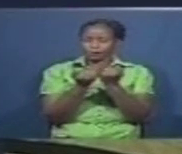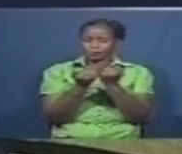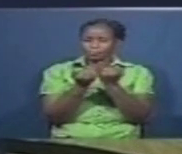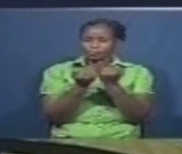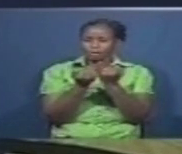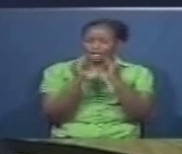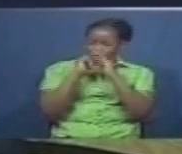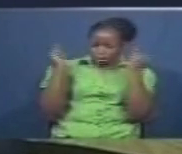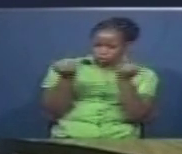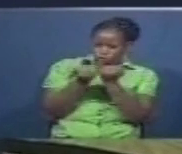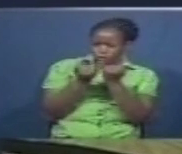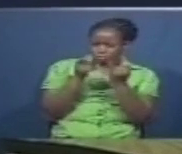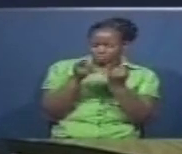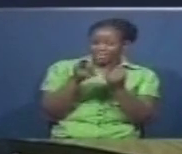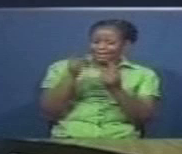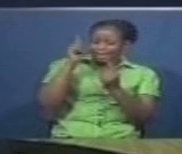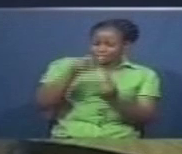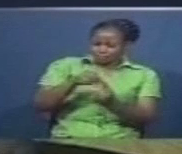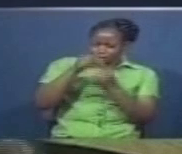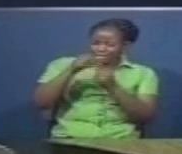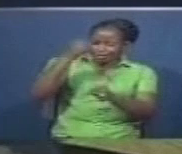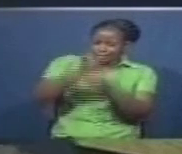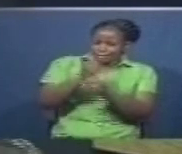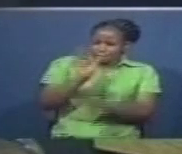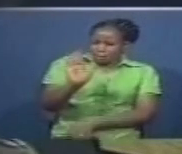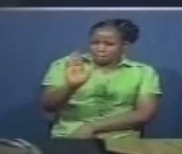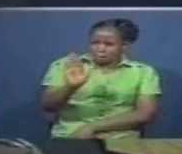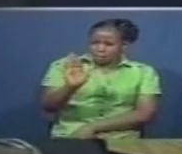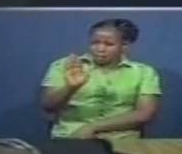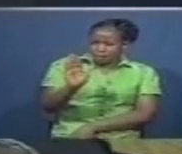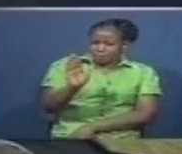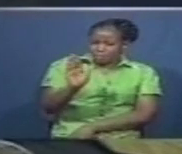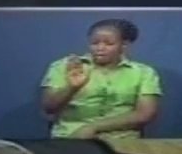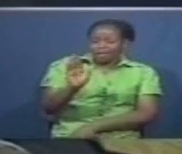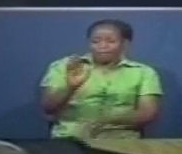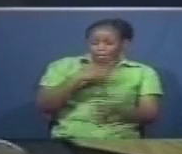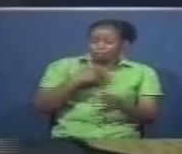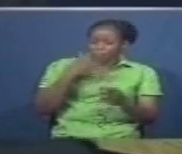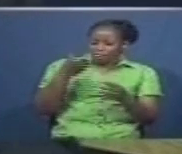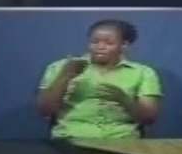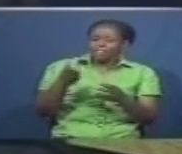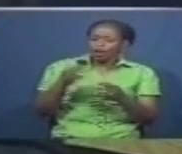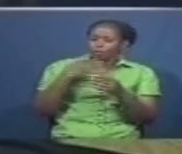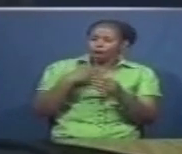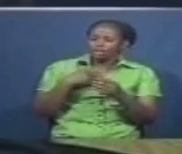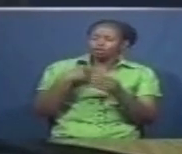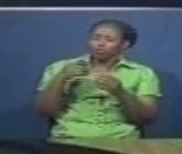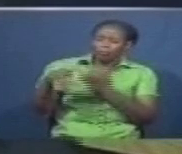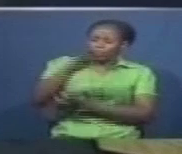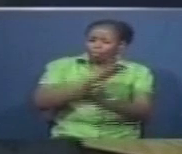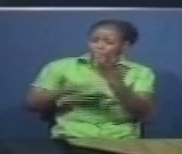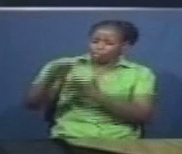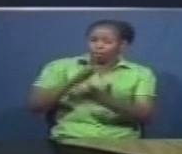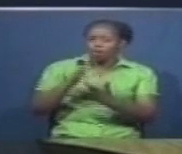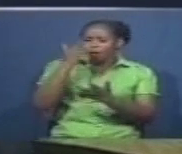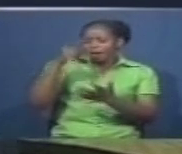that the institution, and especially its secretariat, are under siege because of the nature of the cases they